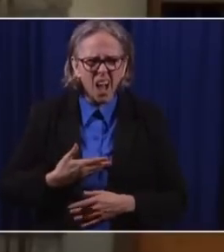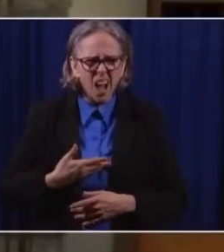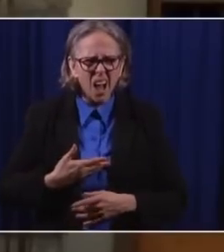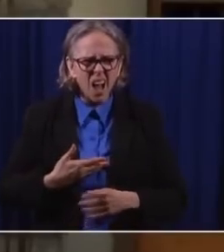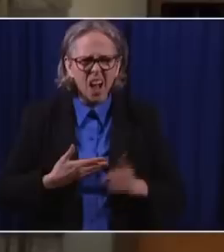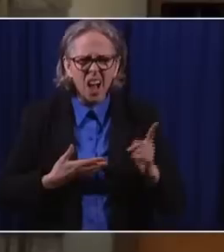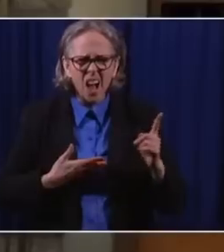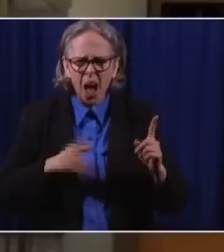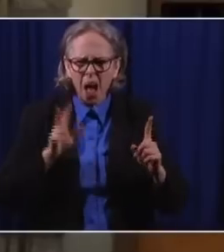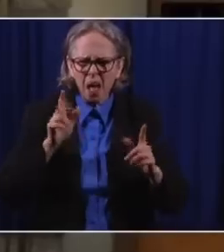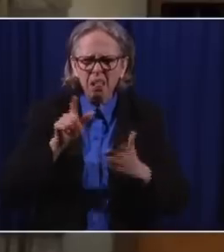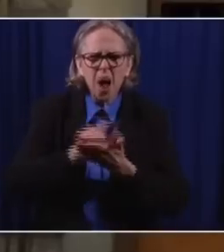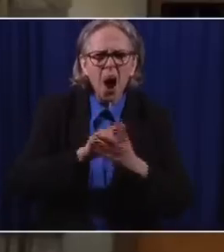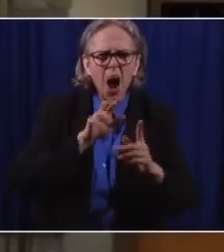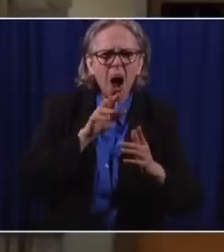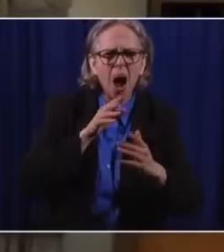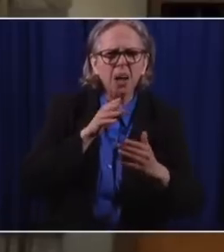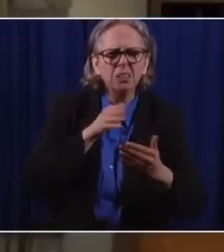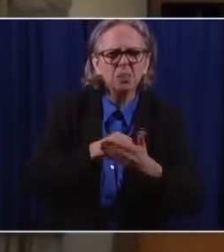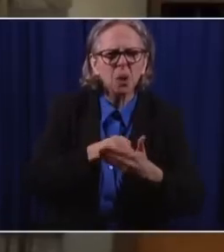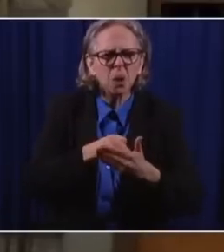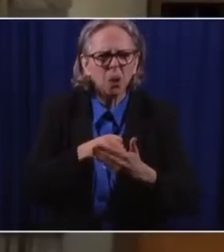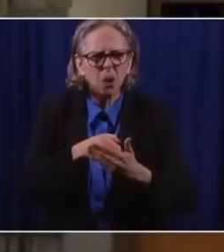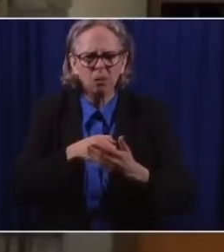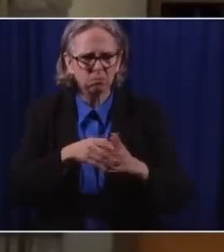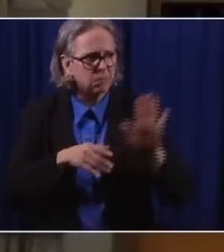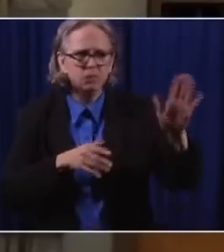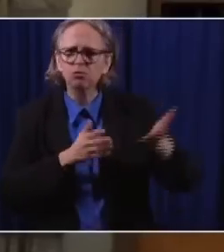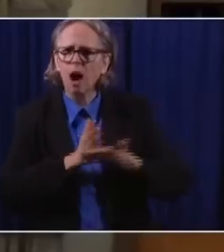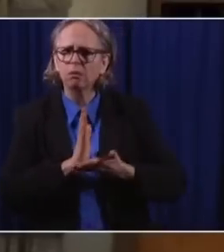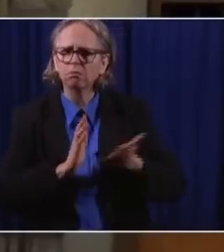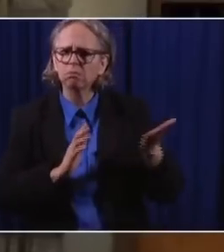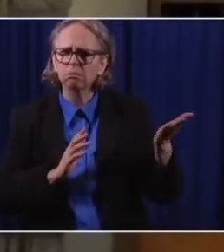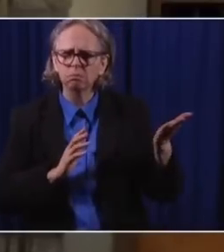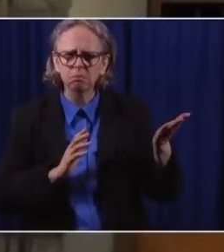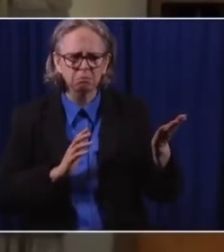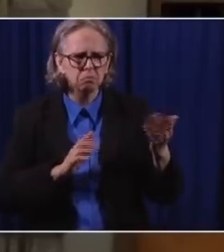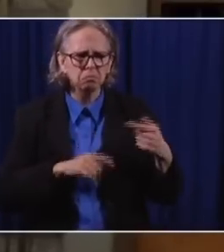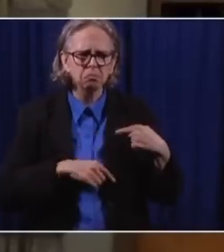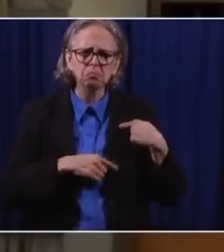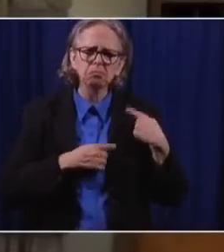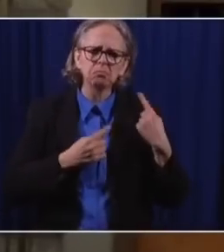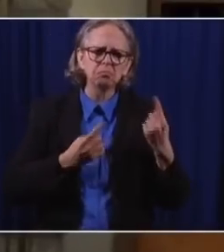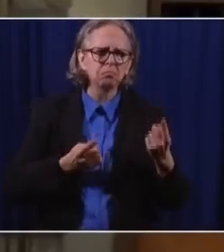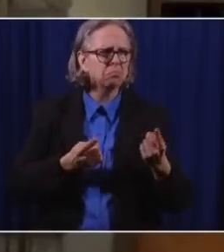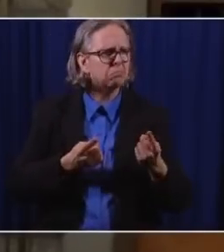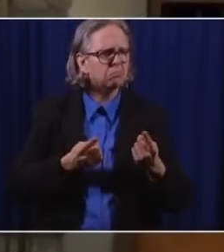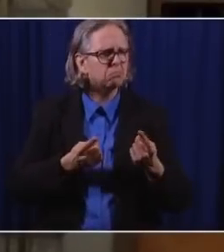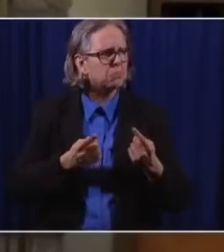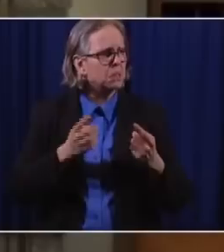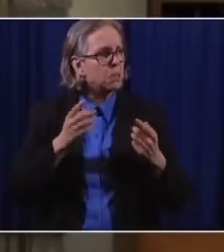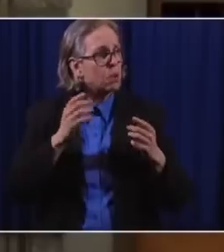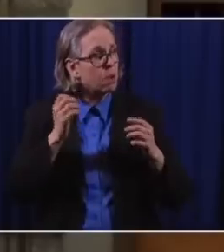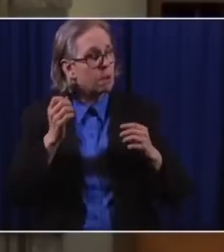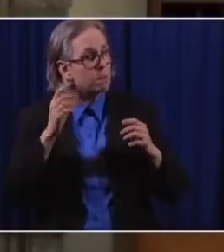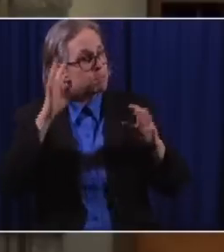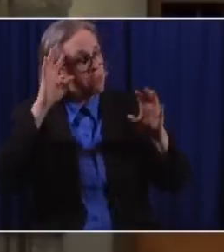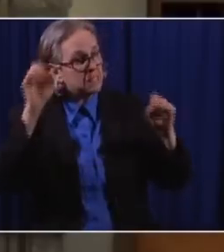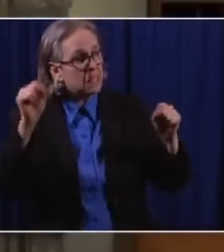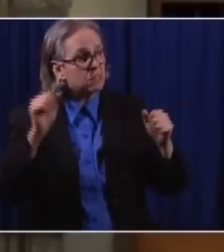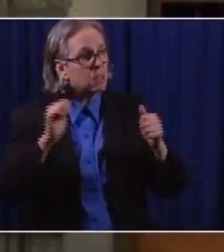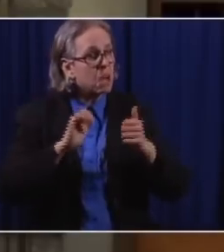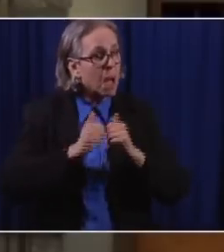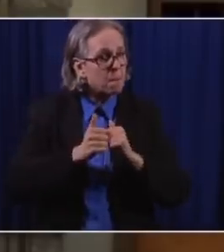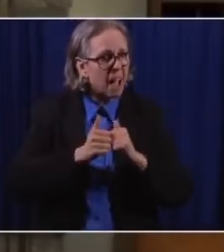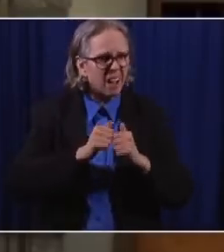lawsuit. Every presidential campaign that I've been associated with in Ohio has had lawyers on